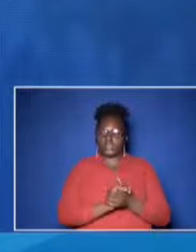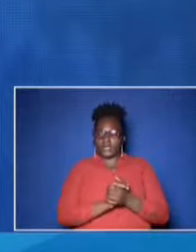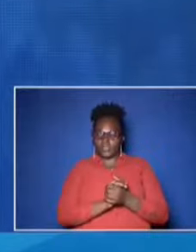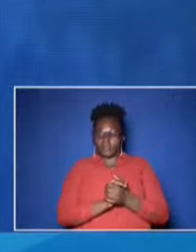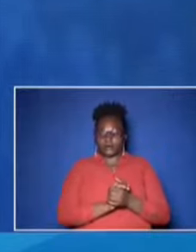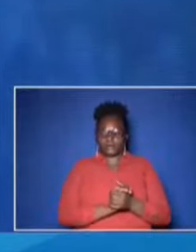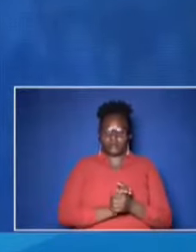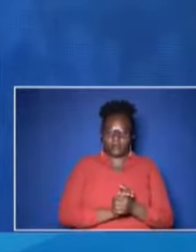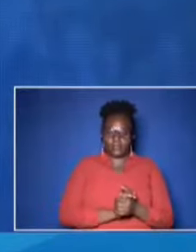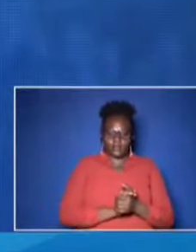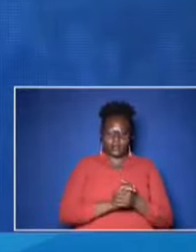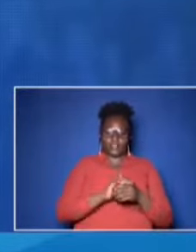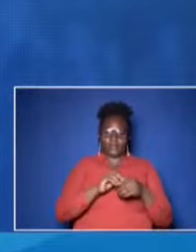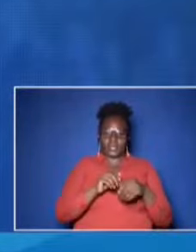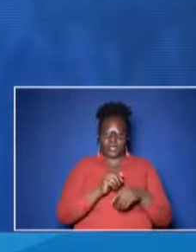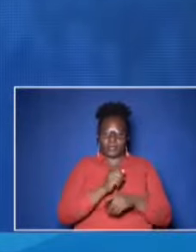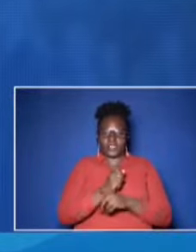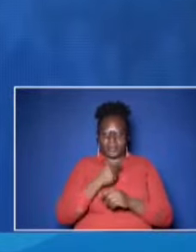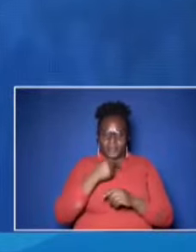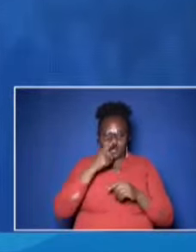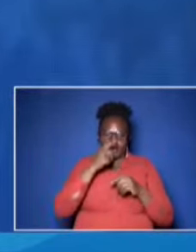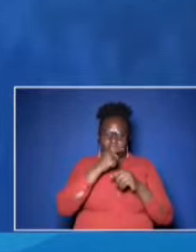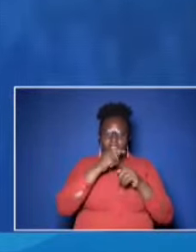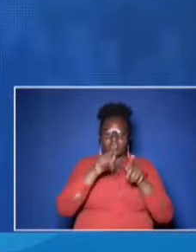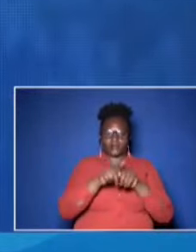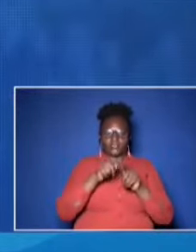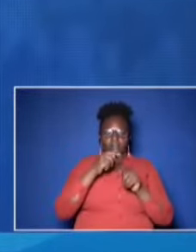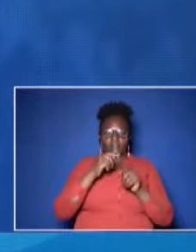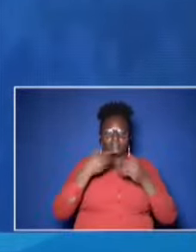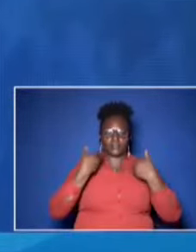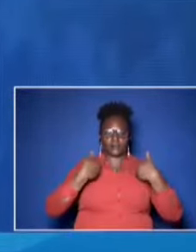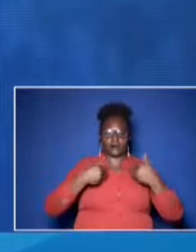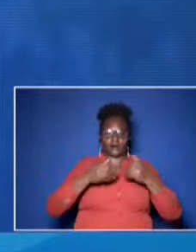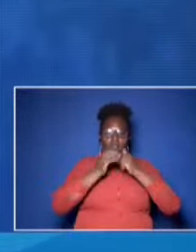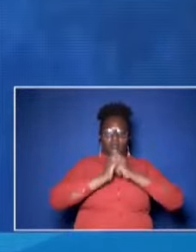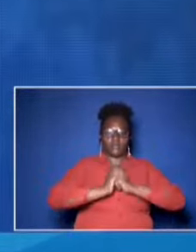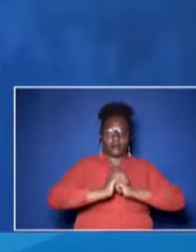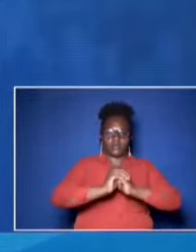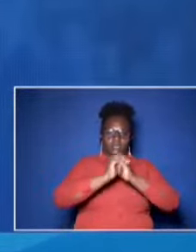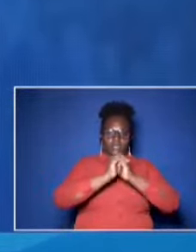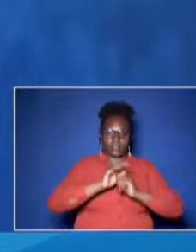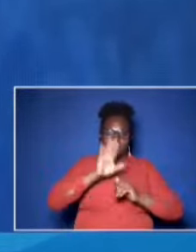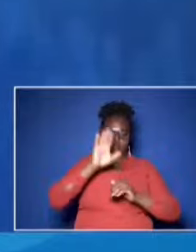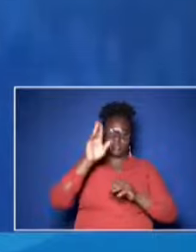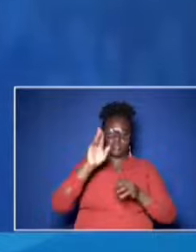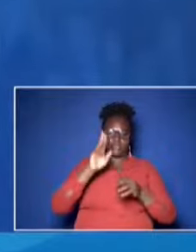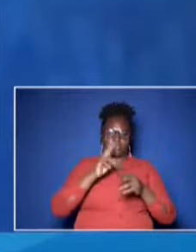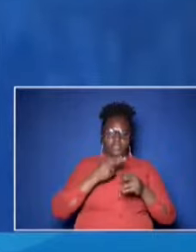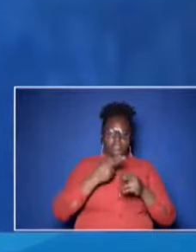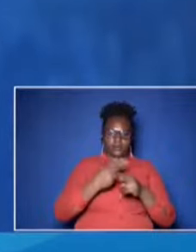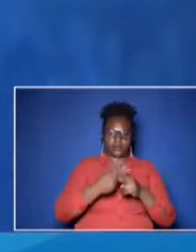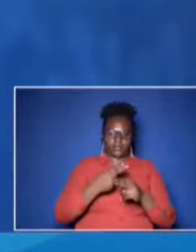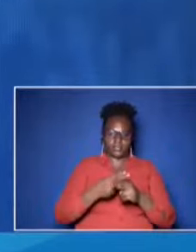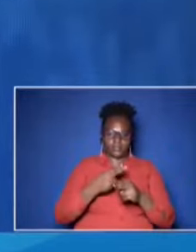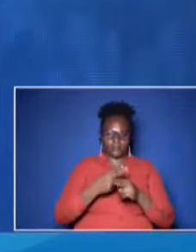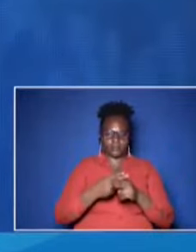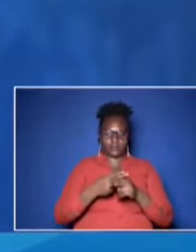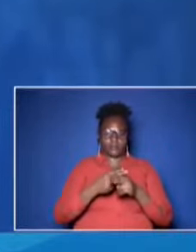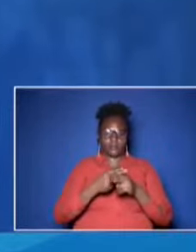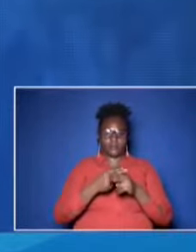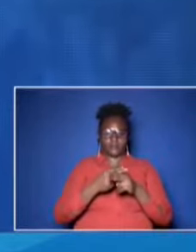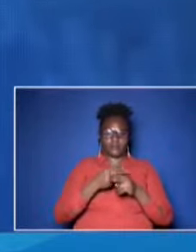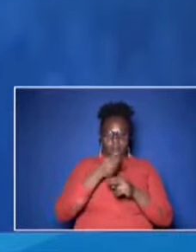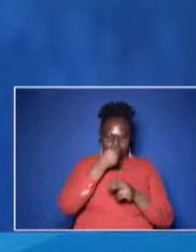adore Jesus I adore your holy